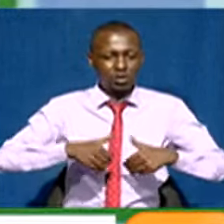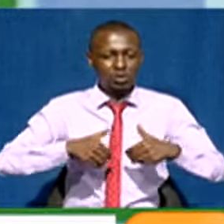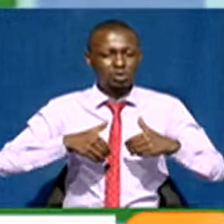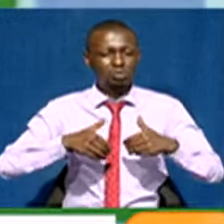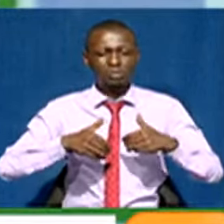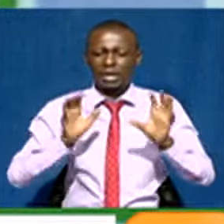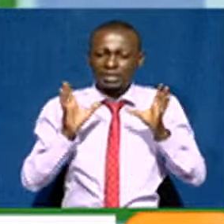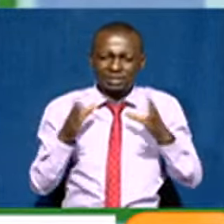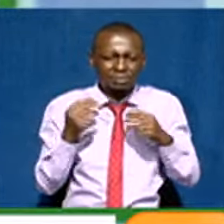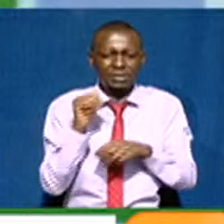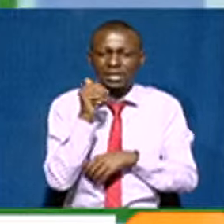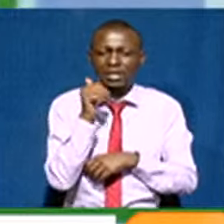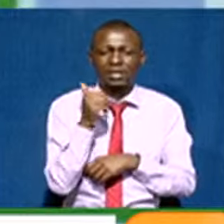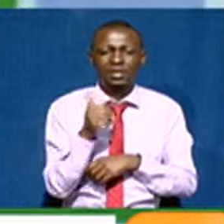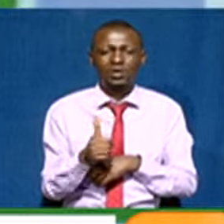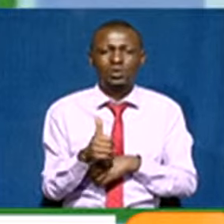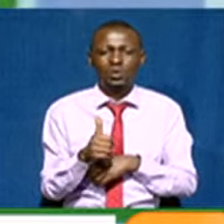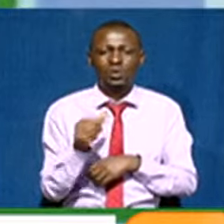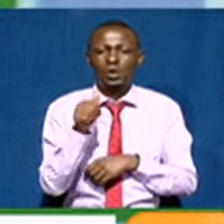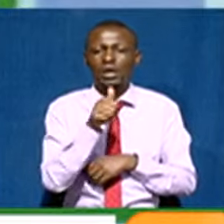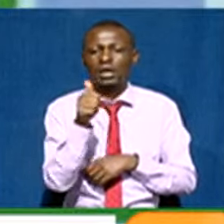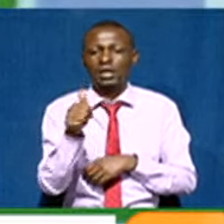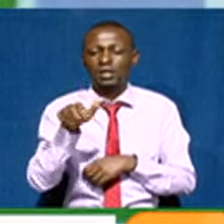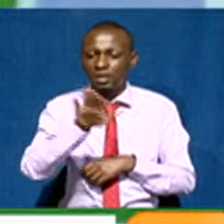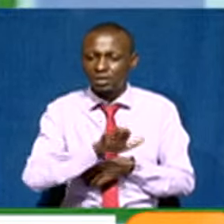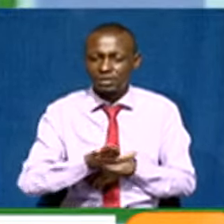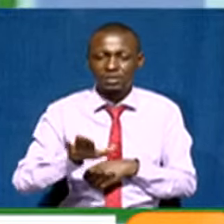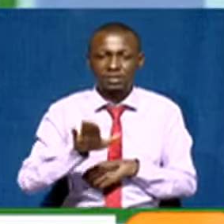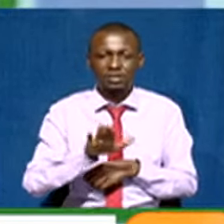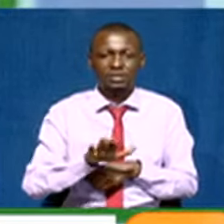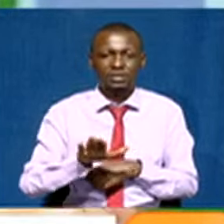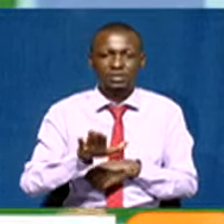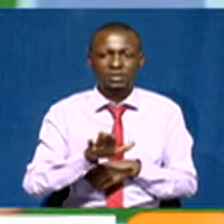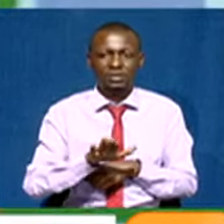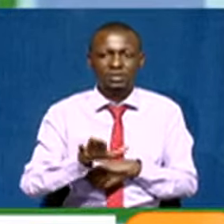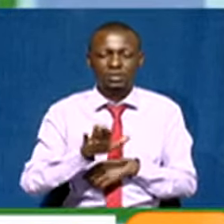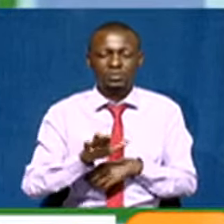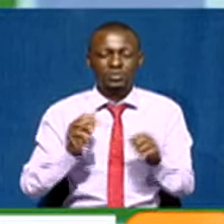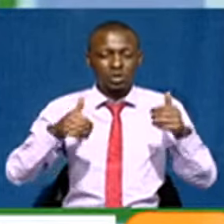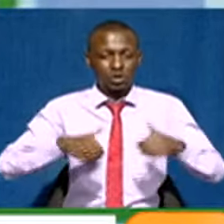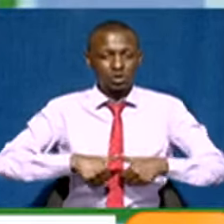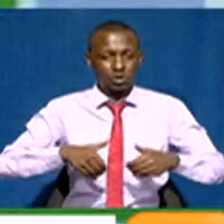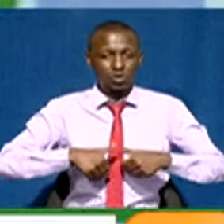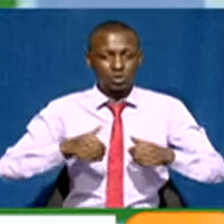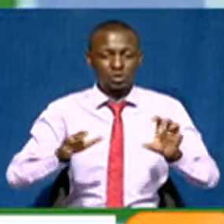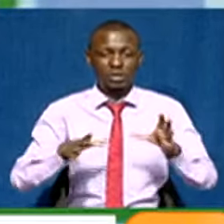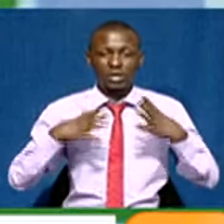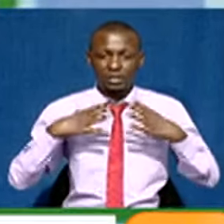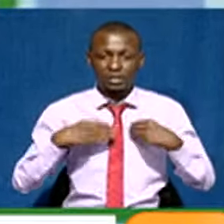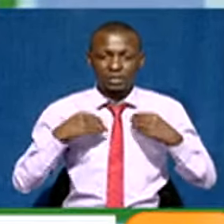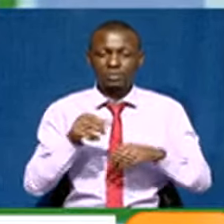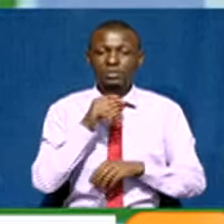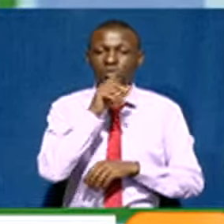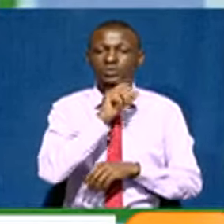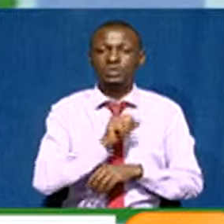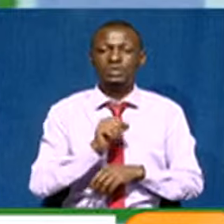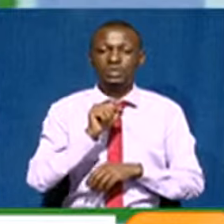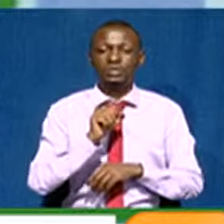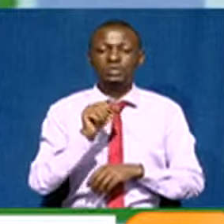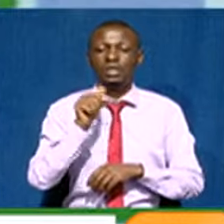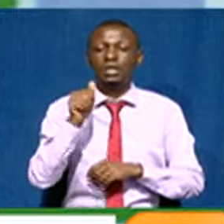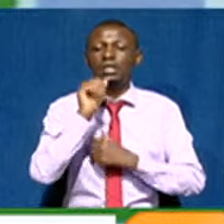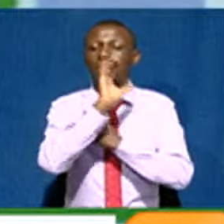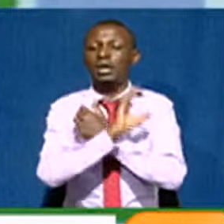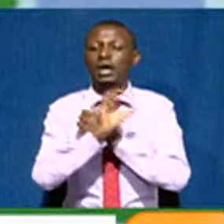sluggish. Okay. But you go to other jurisdictions, you'll find that the youth are embracing more so the Caribbean. So what is this that Caribbeans are